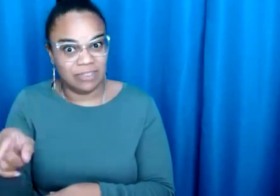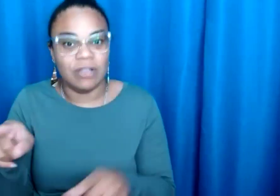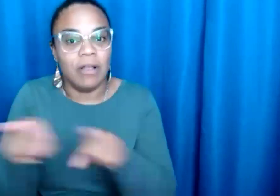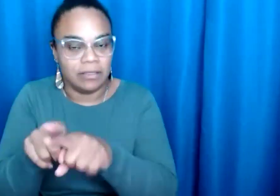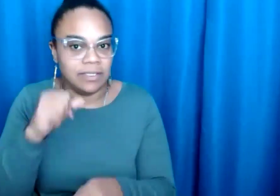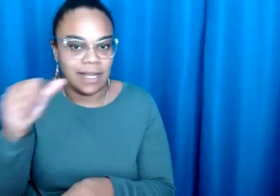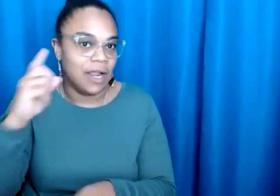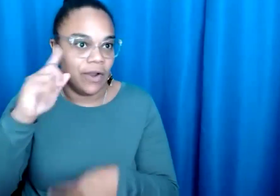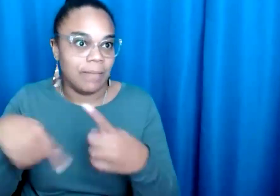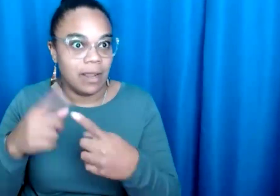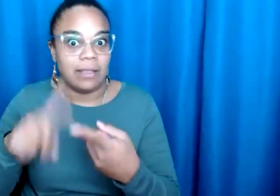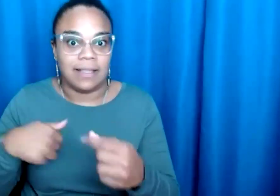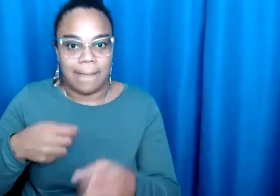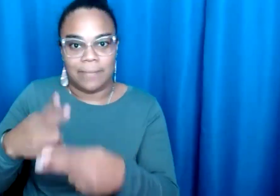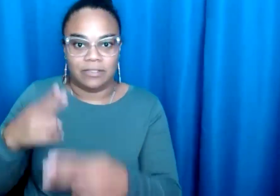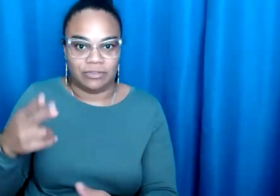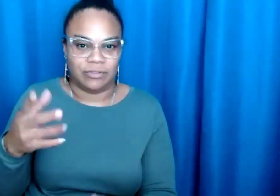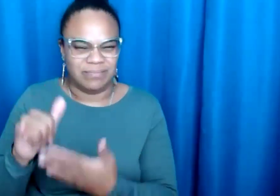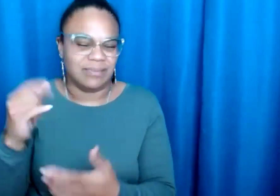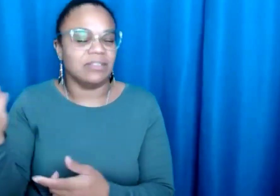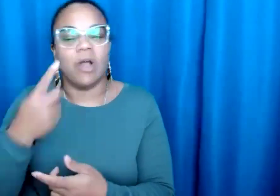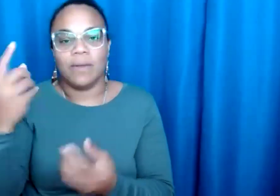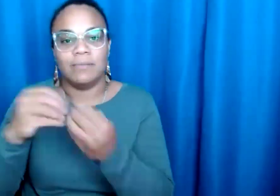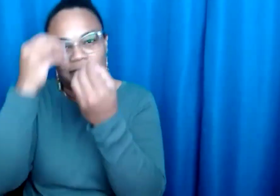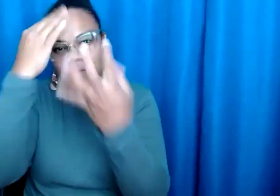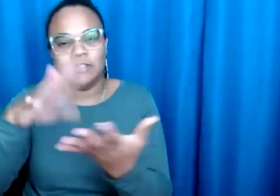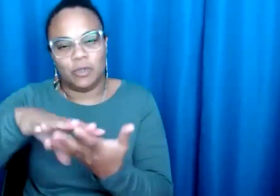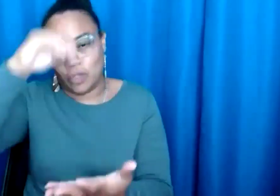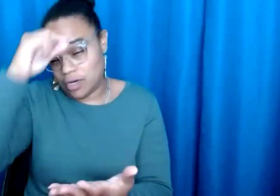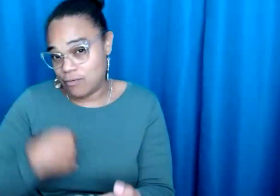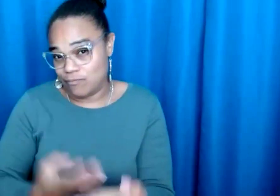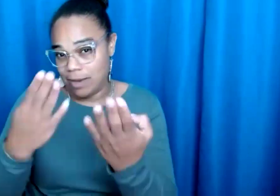always stuff out there to learn. Keep asking questions. Now, about SBA.